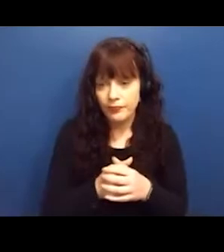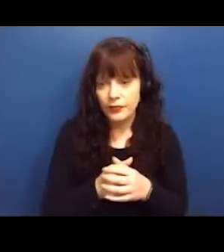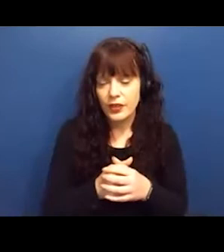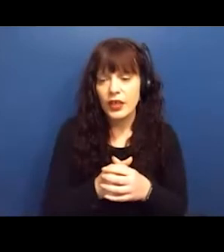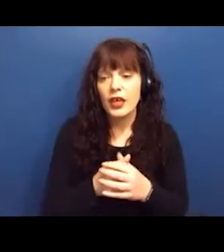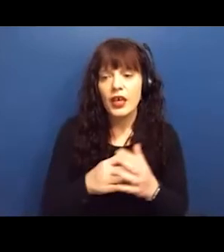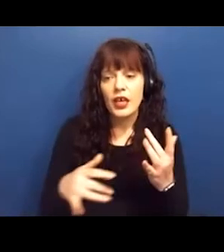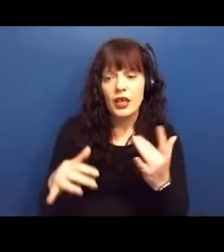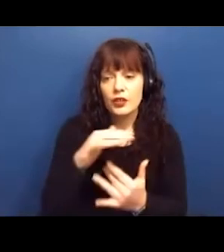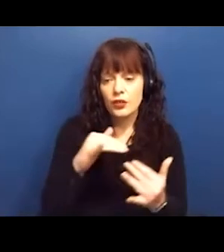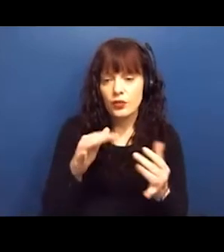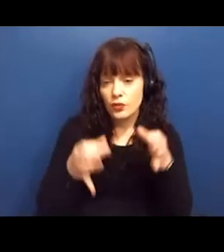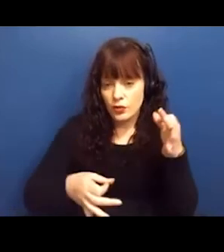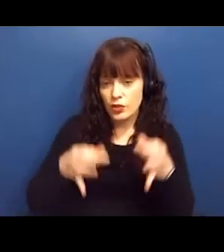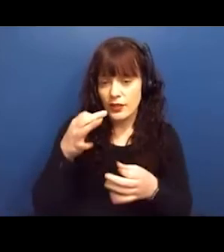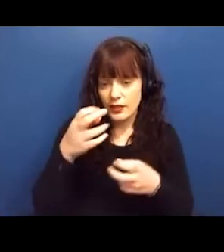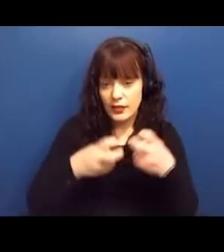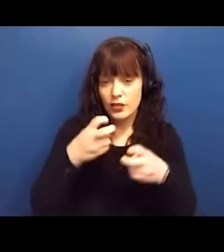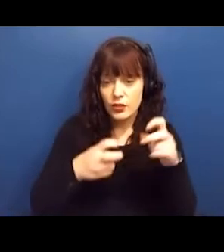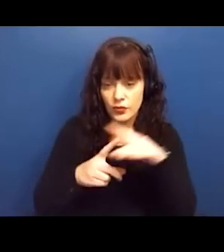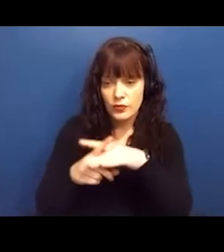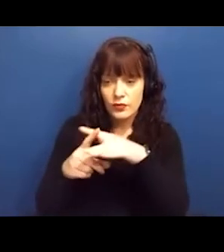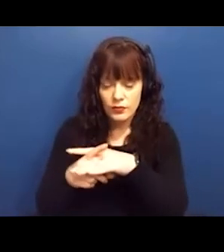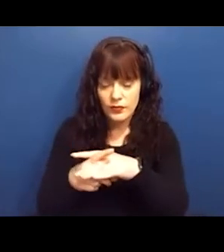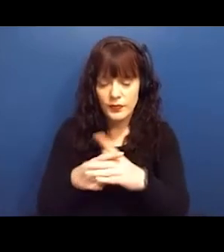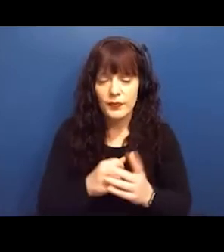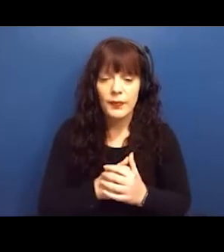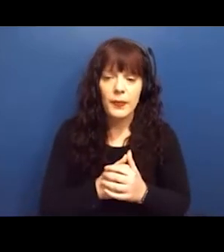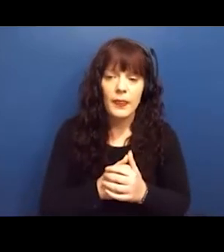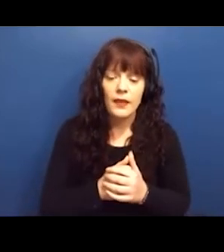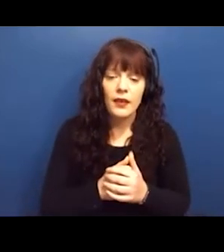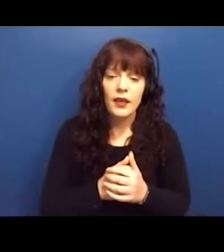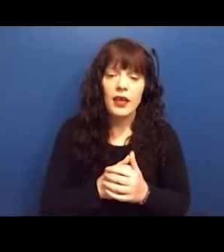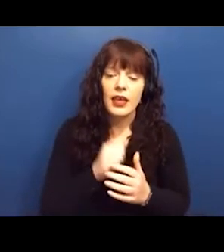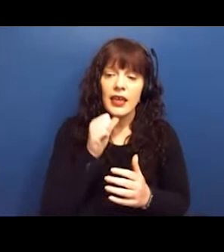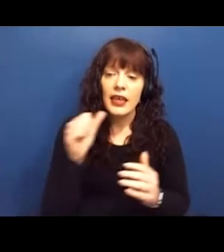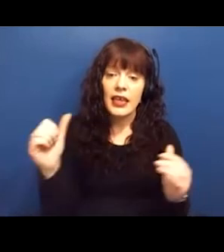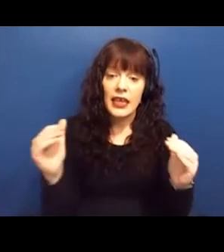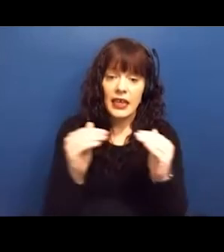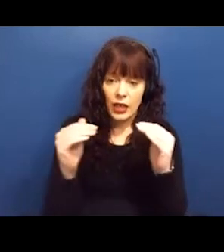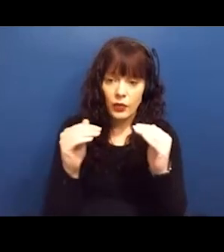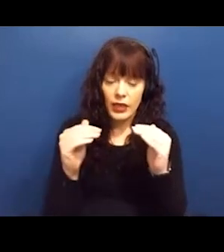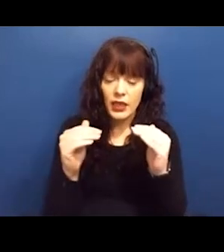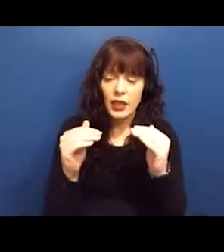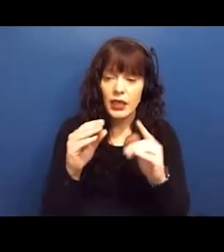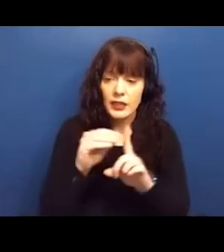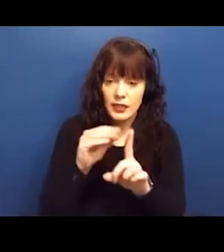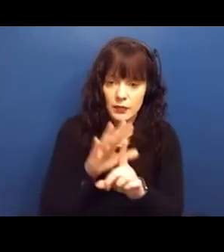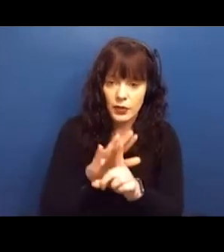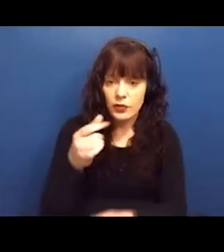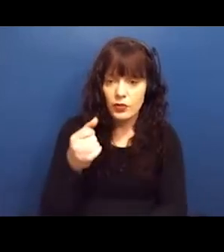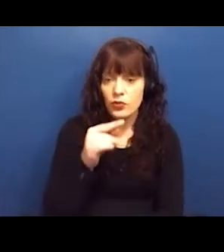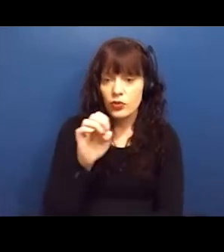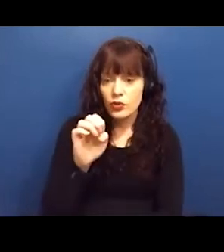justice issues have risen to the surface. And I write, inequities exposed, George Floyd, Breonna